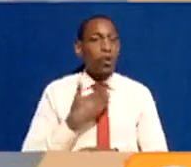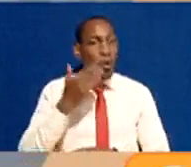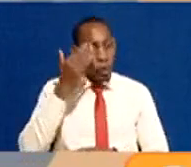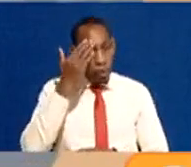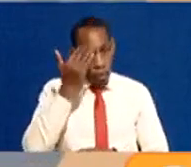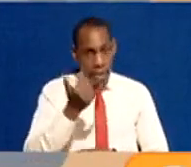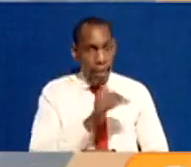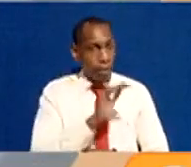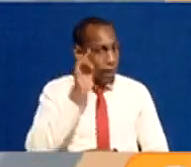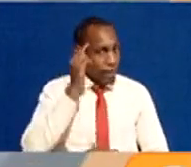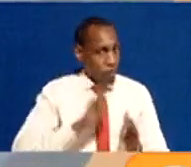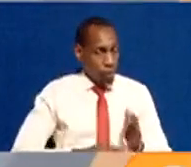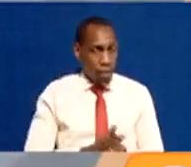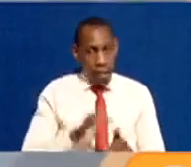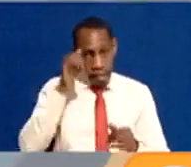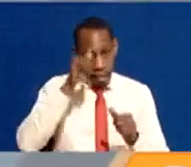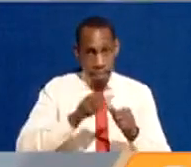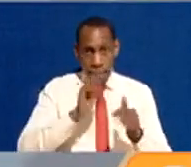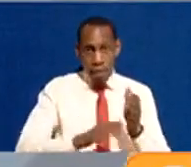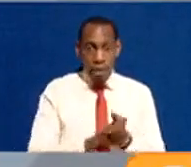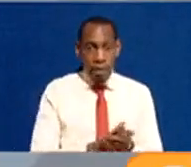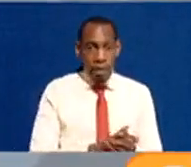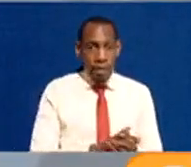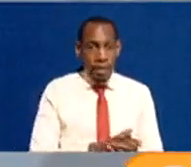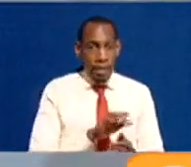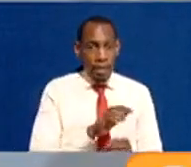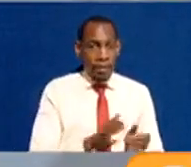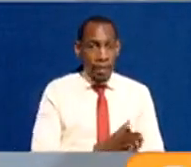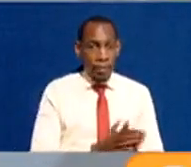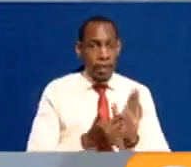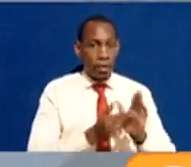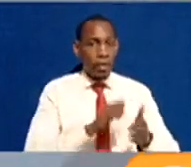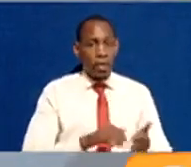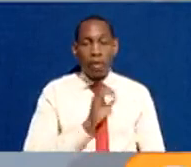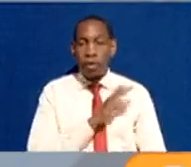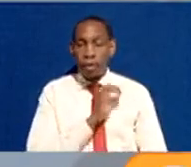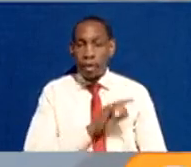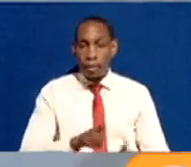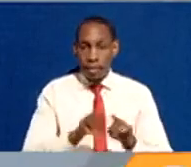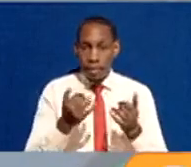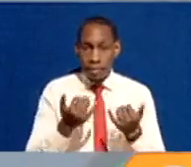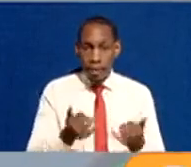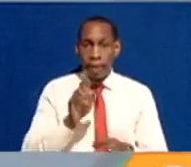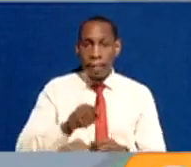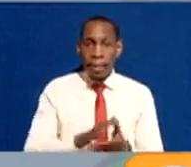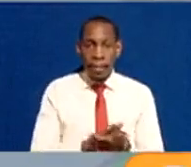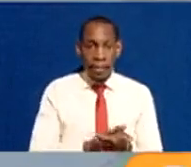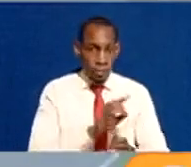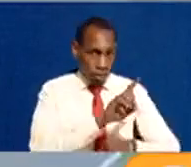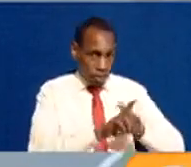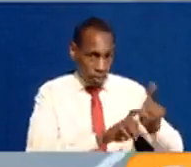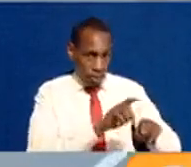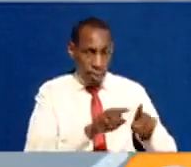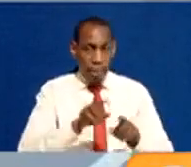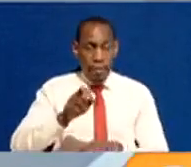just what they're thinking. Remember, theirs is also a silent form of protest. And this too must be interrogated,